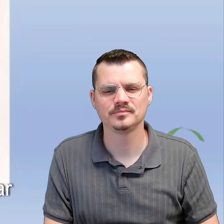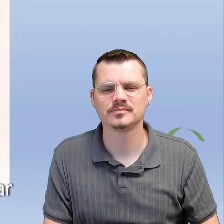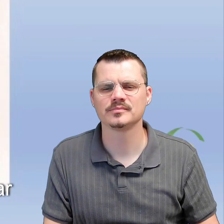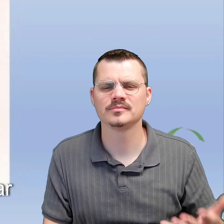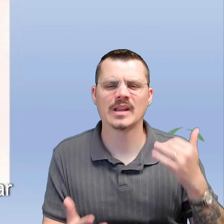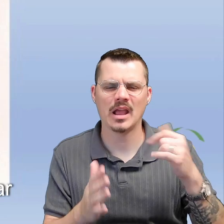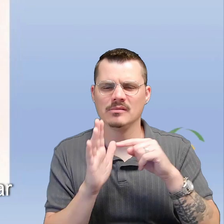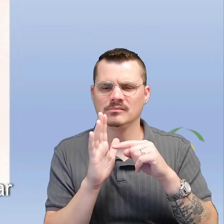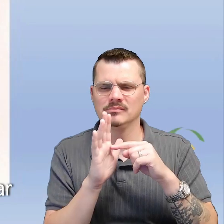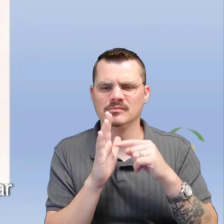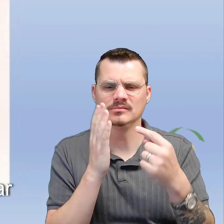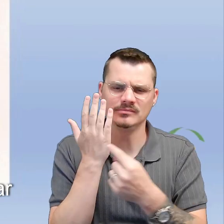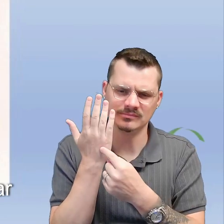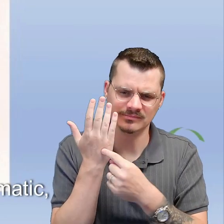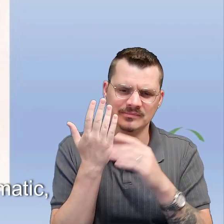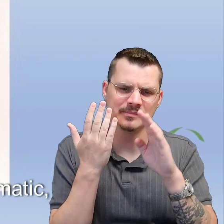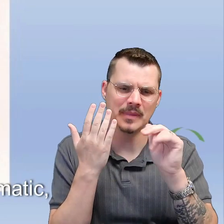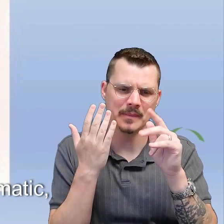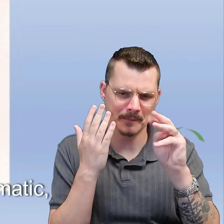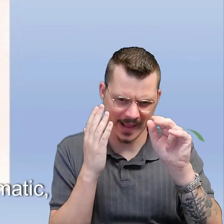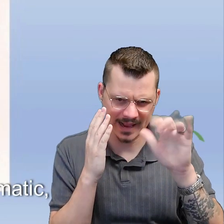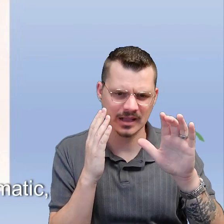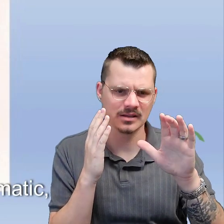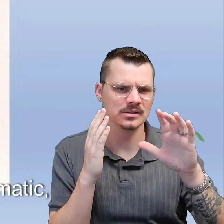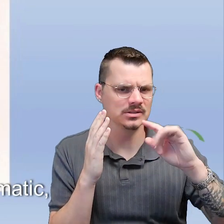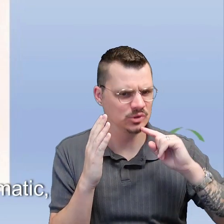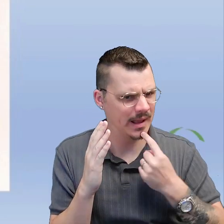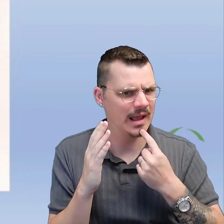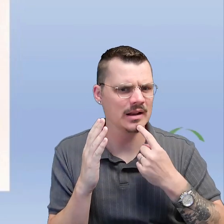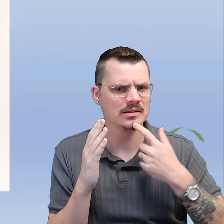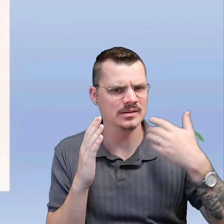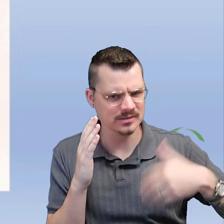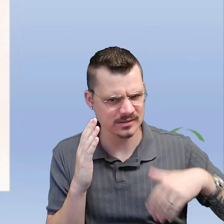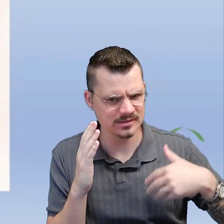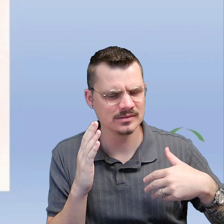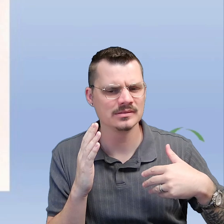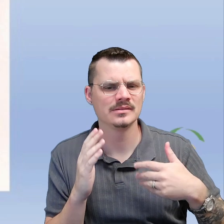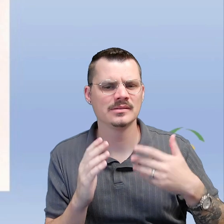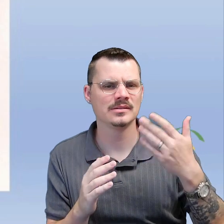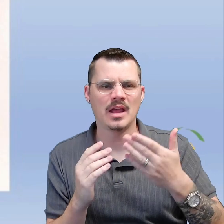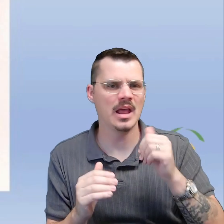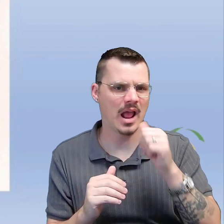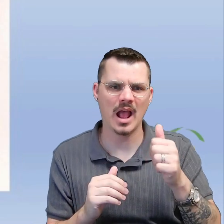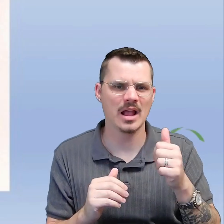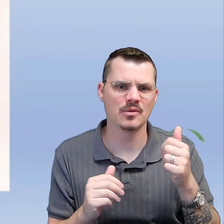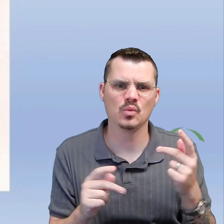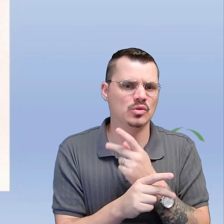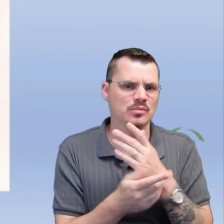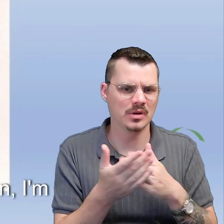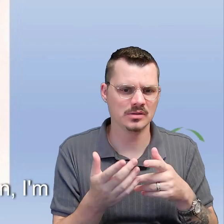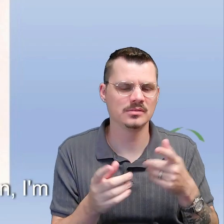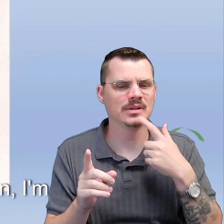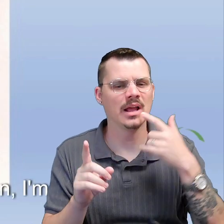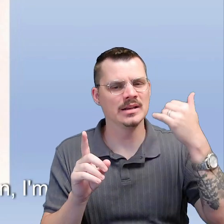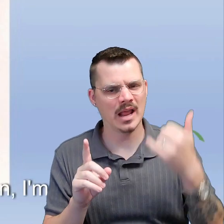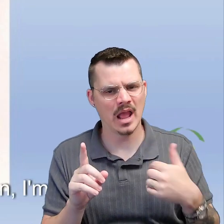And what is the other side of bipolar disorder? The manic episodes are dramatic, may not be the most lethal part. It says,